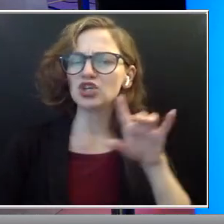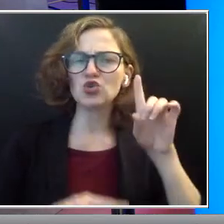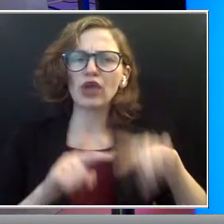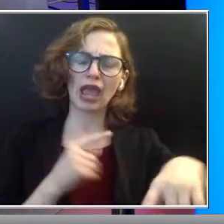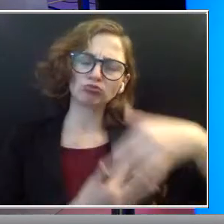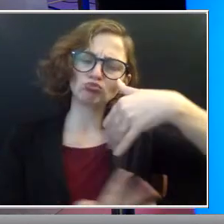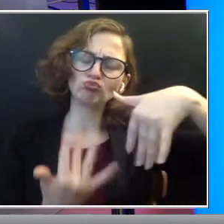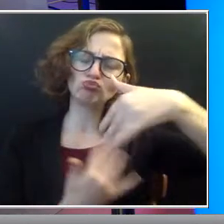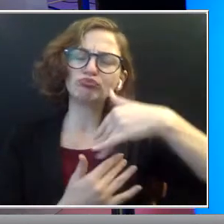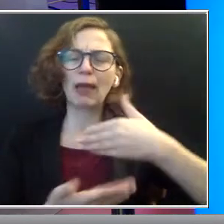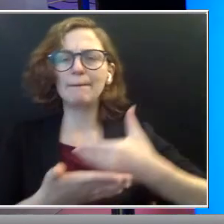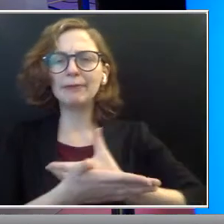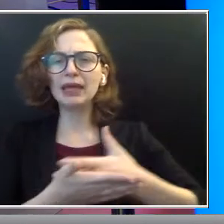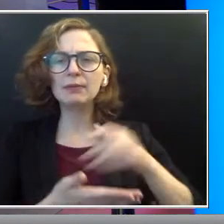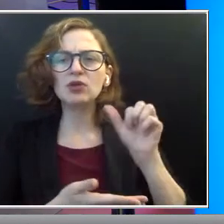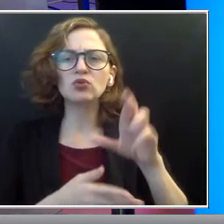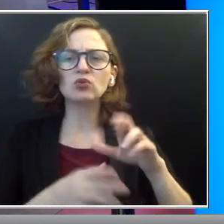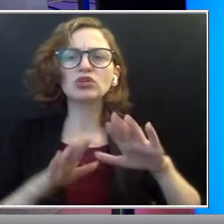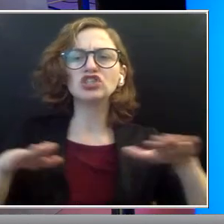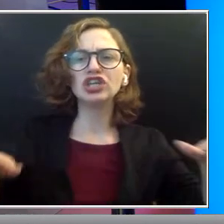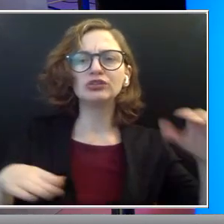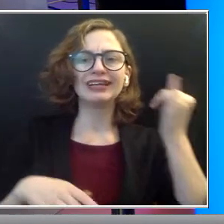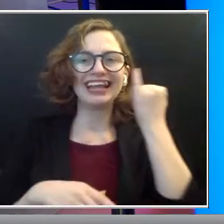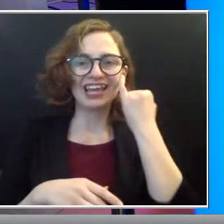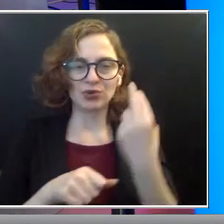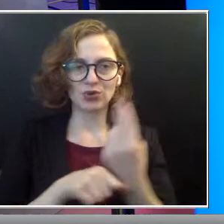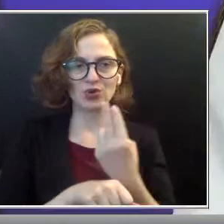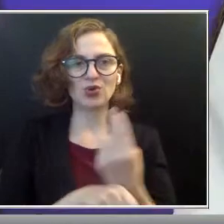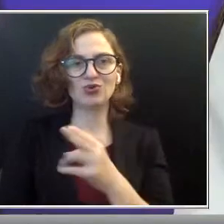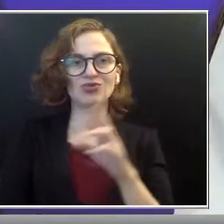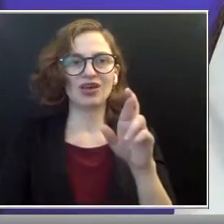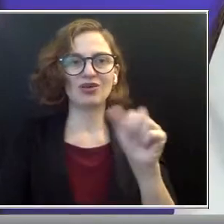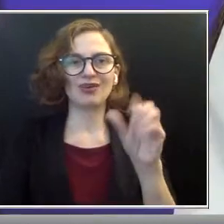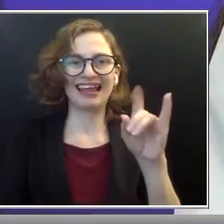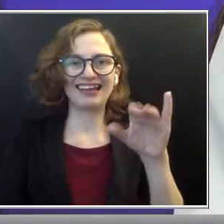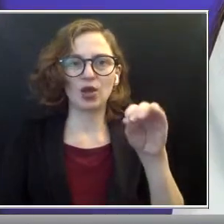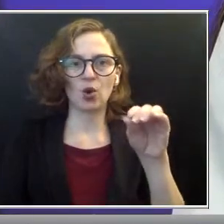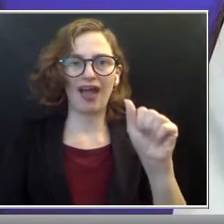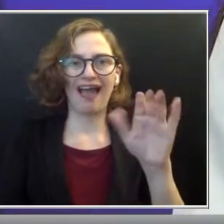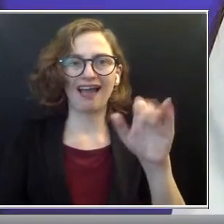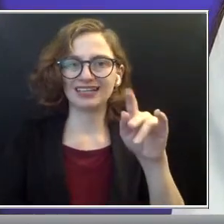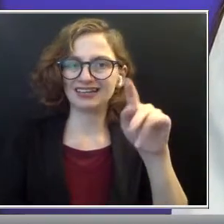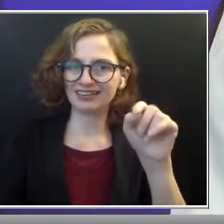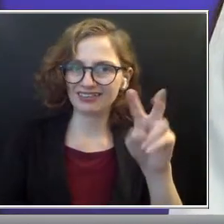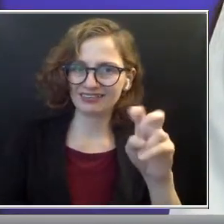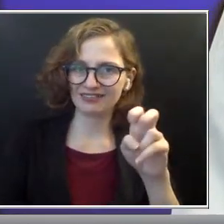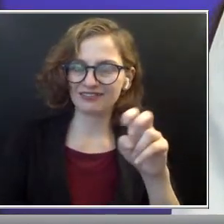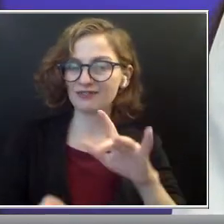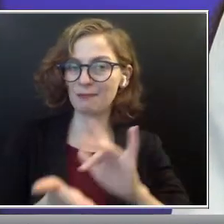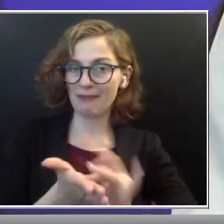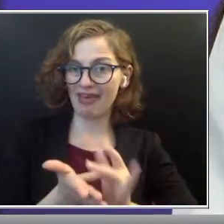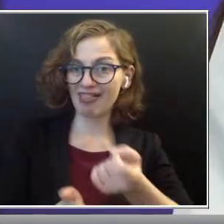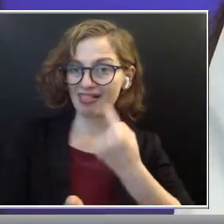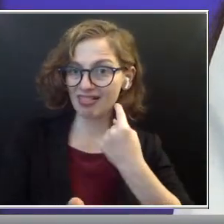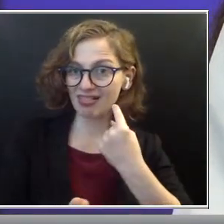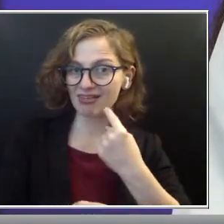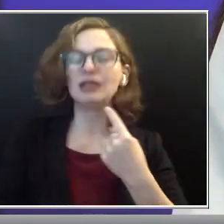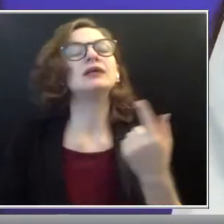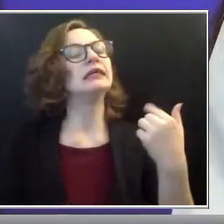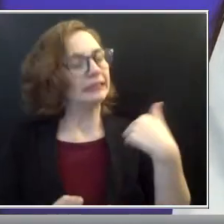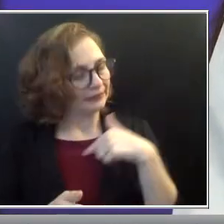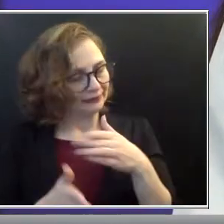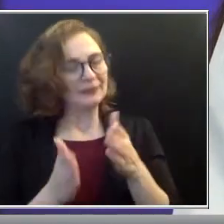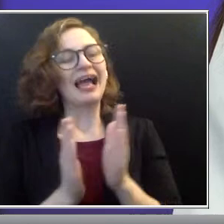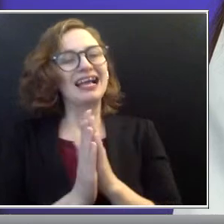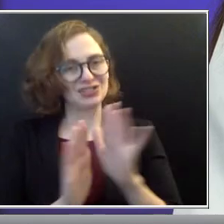you take the radioactive pill for your thyroid. We do ask patients to avoid children as well as pregnant women for several